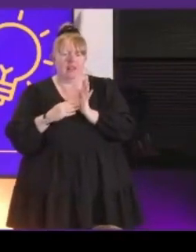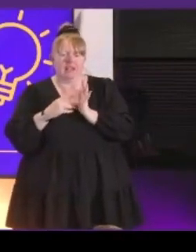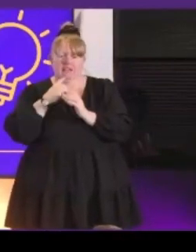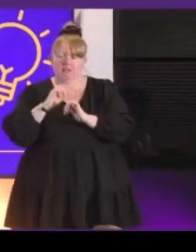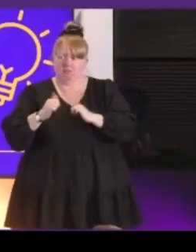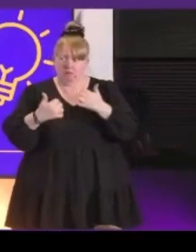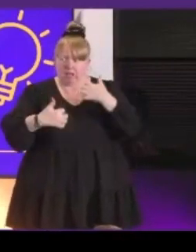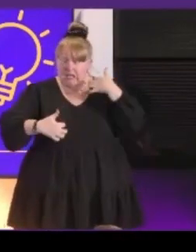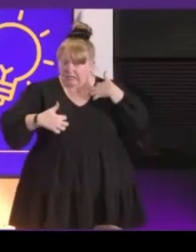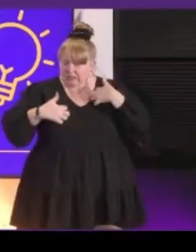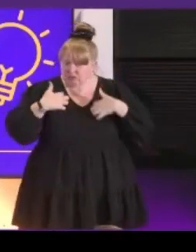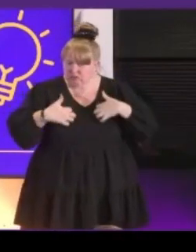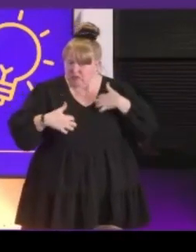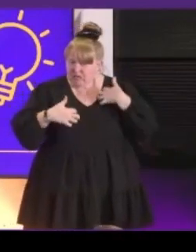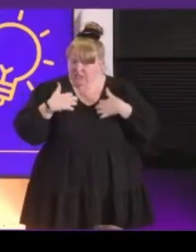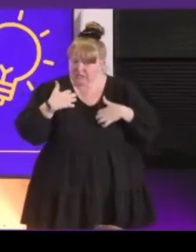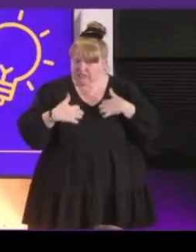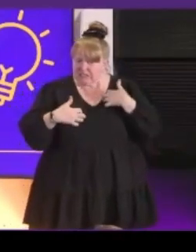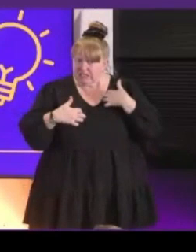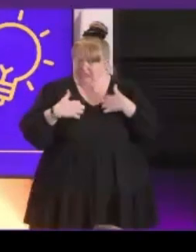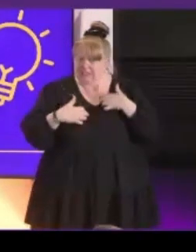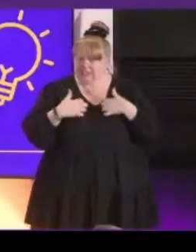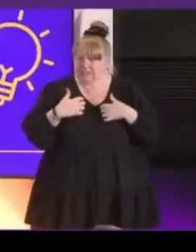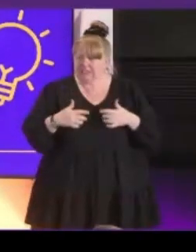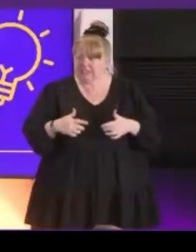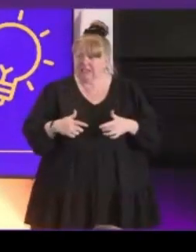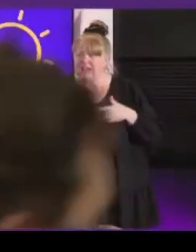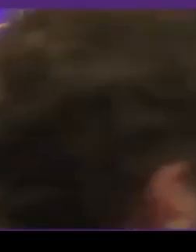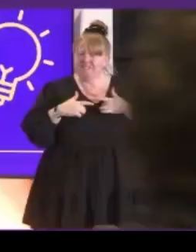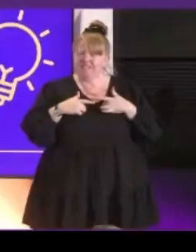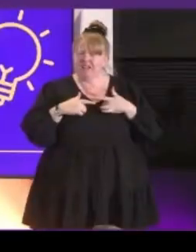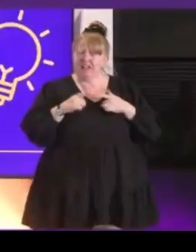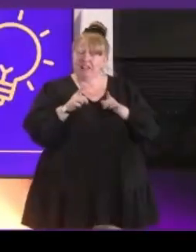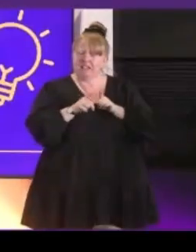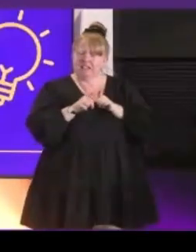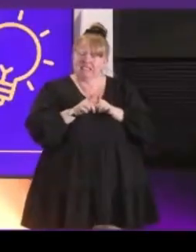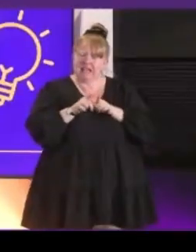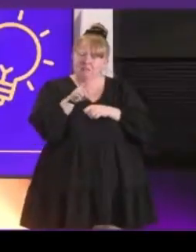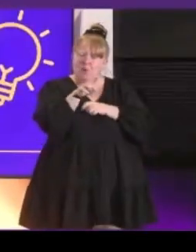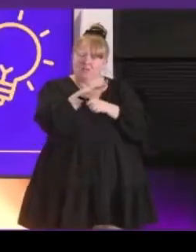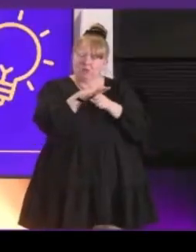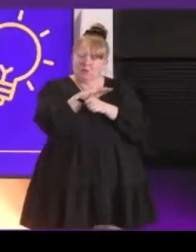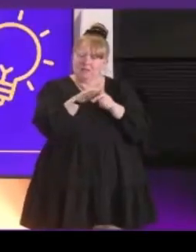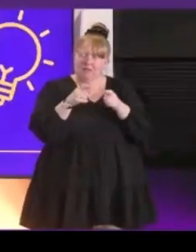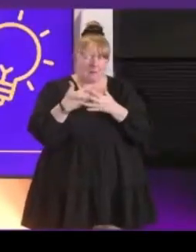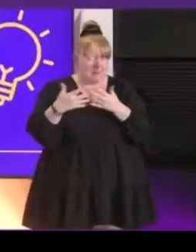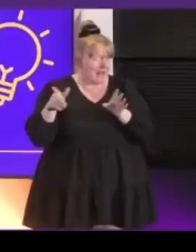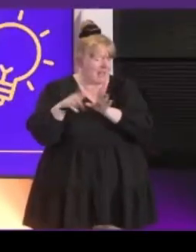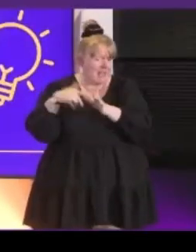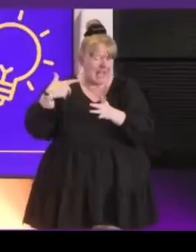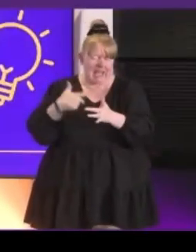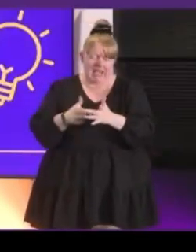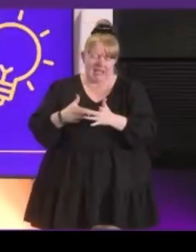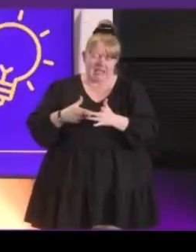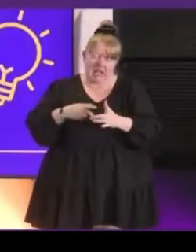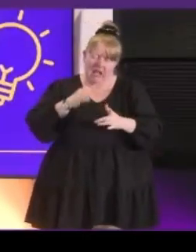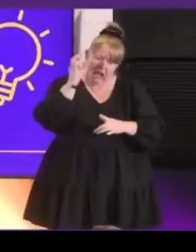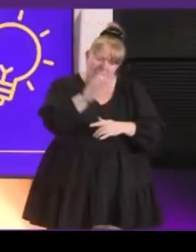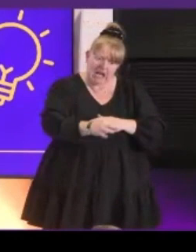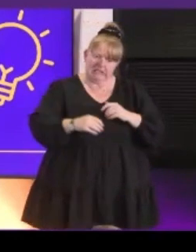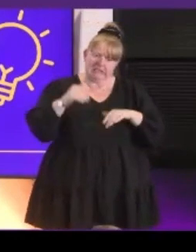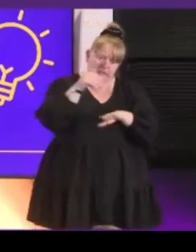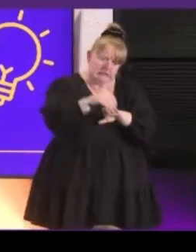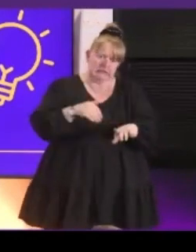it's really interesting. I felt like I was in your position for many years, right? Banging the drum, trying to